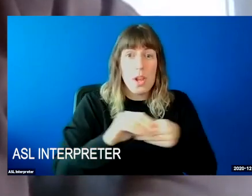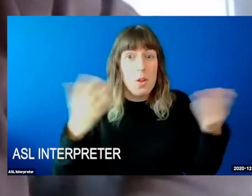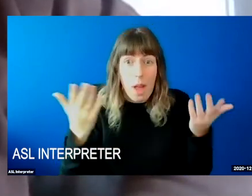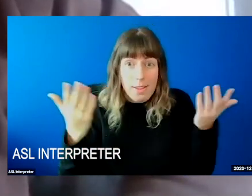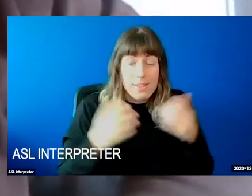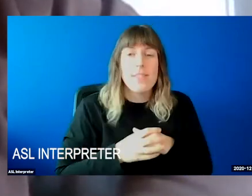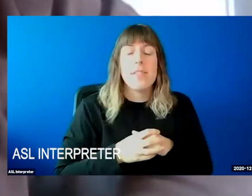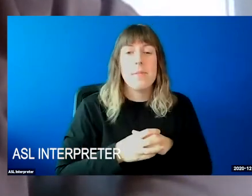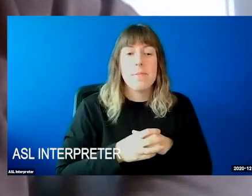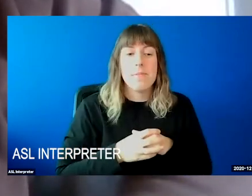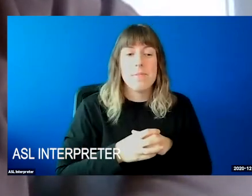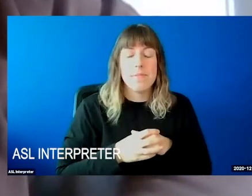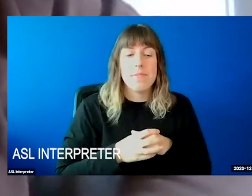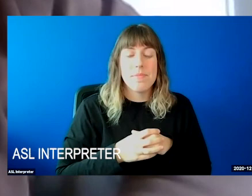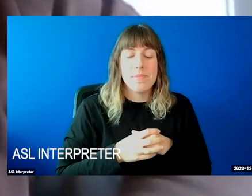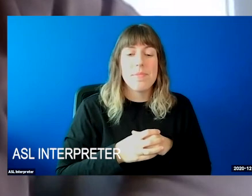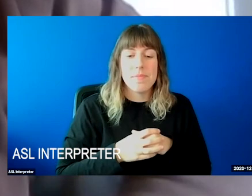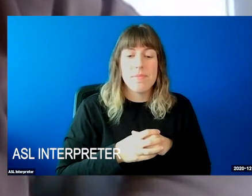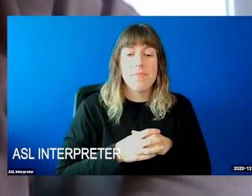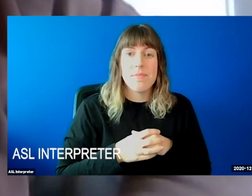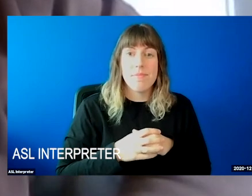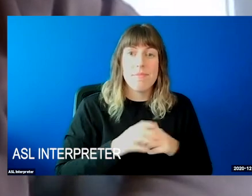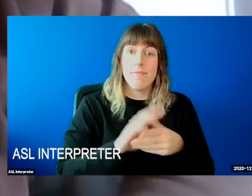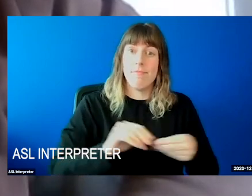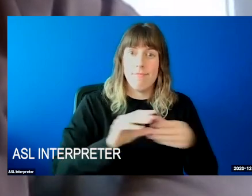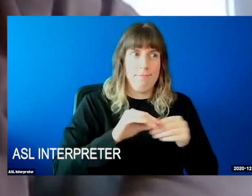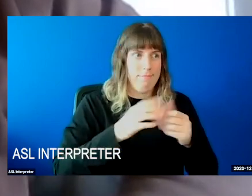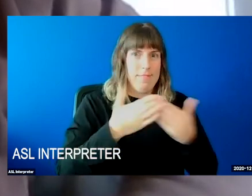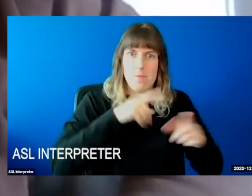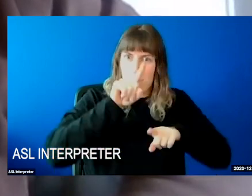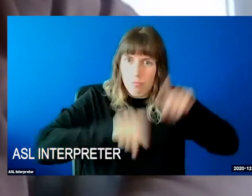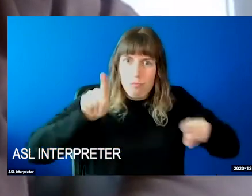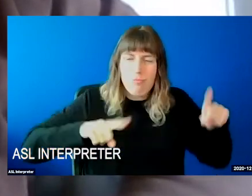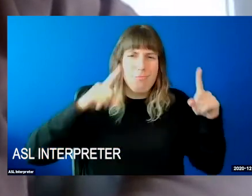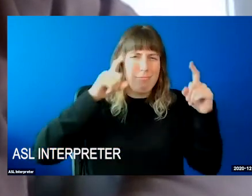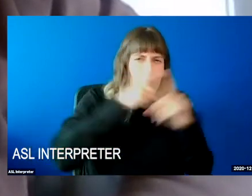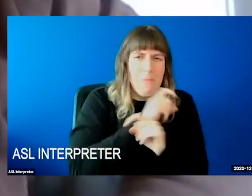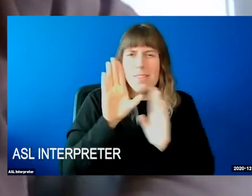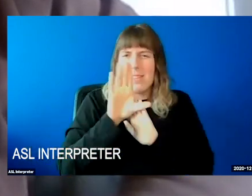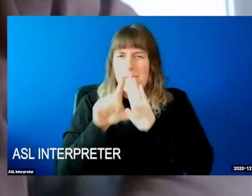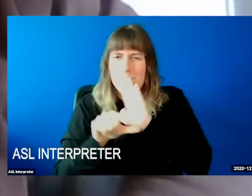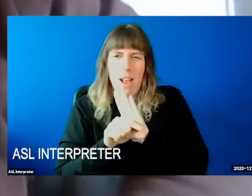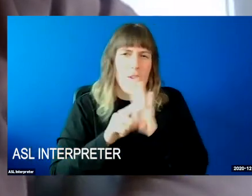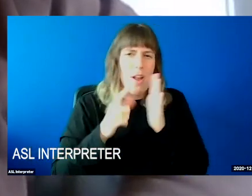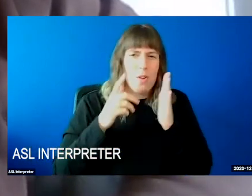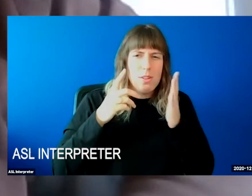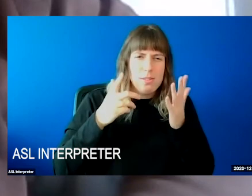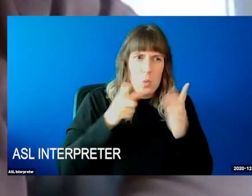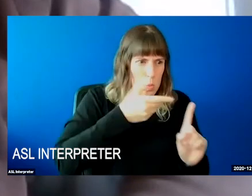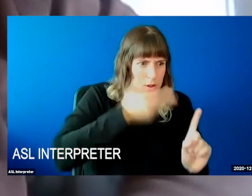single story is basic. It is interwoven with all our differences and all